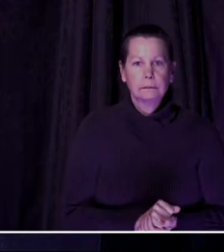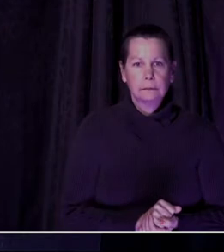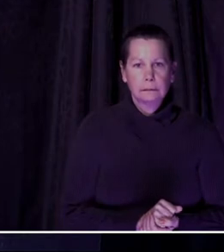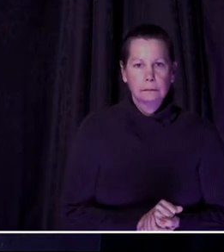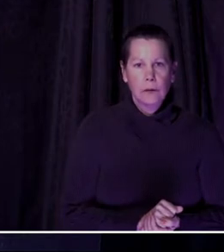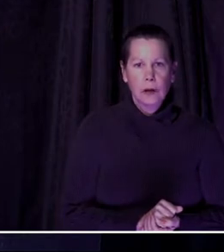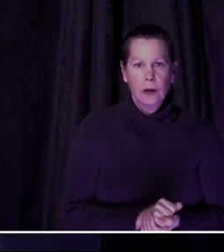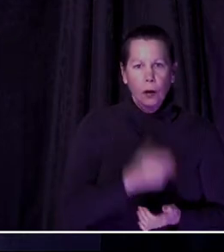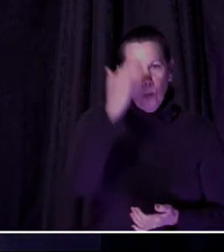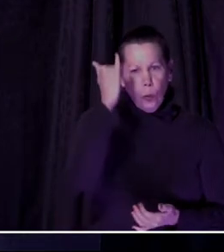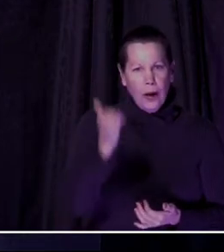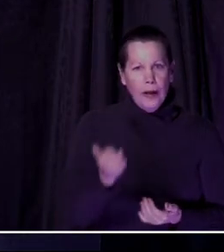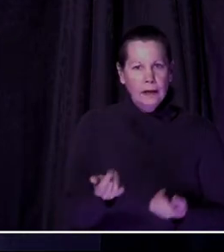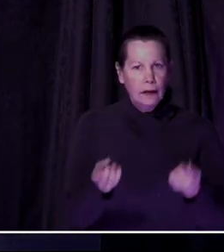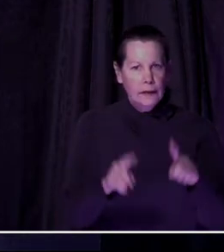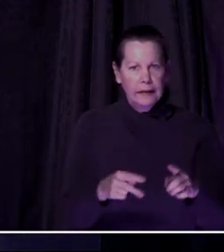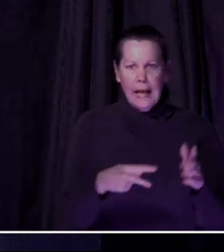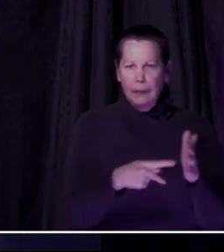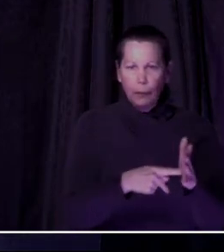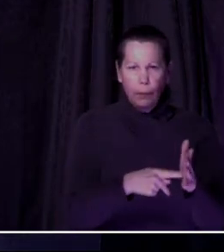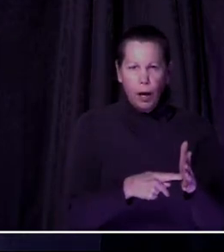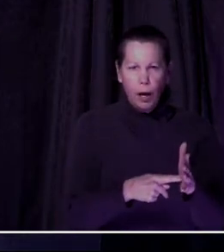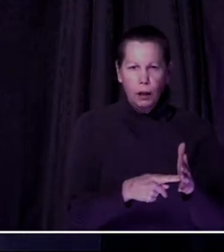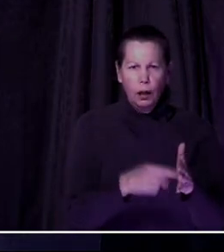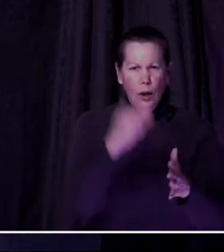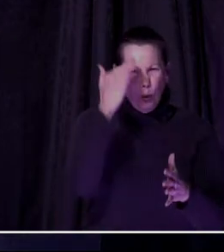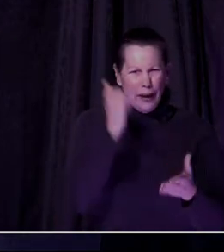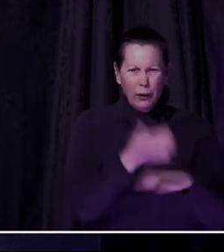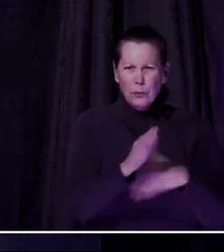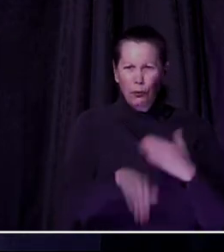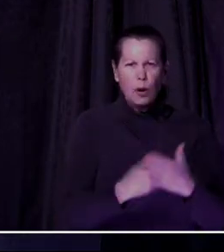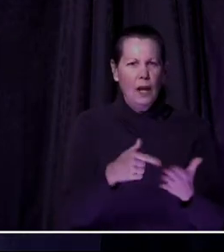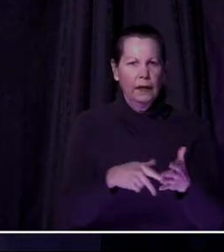Why Paul went through all this here? Why go through it all, Paul?